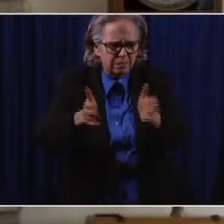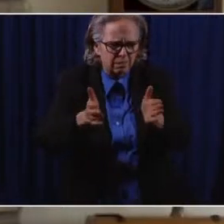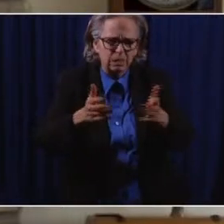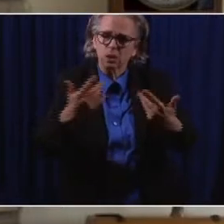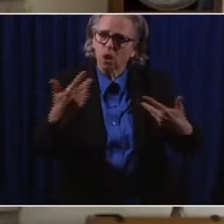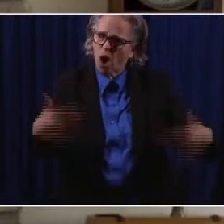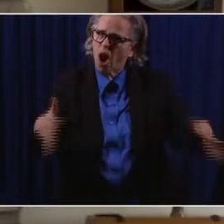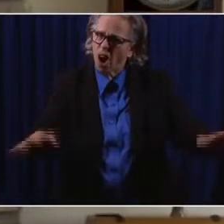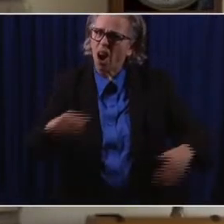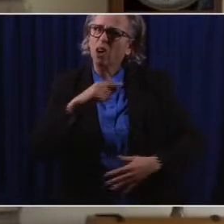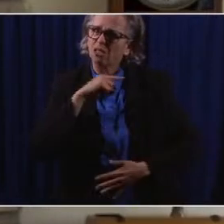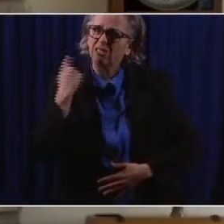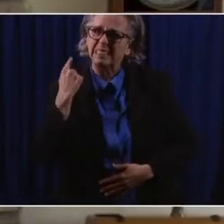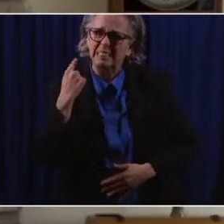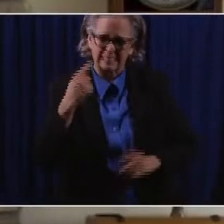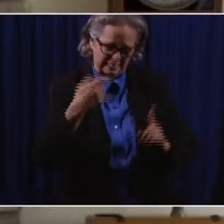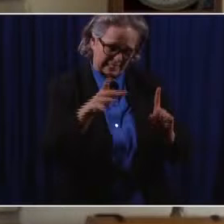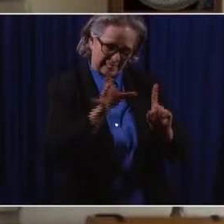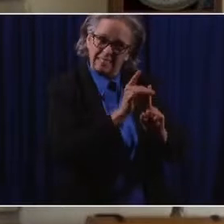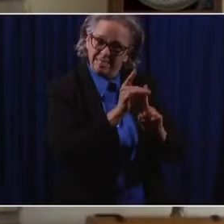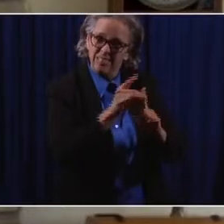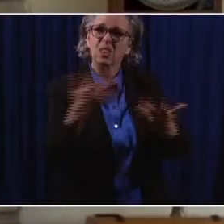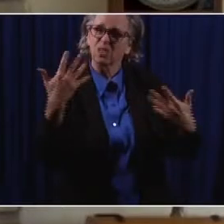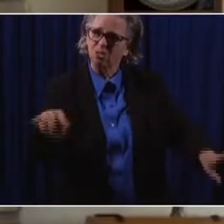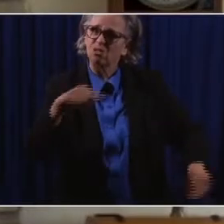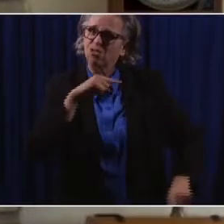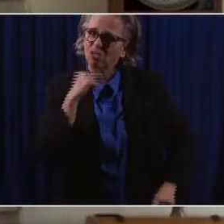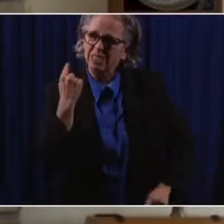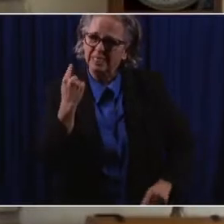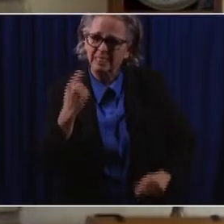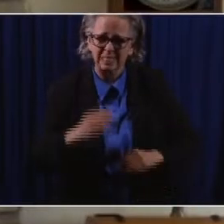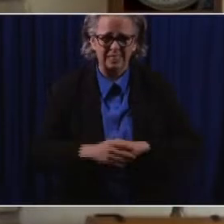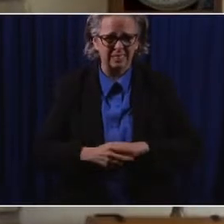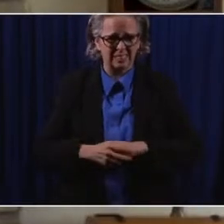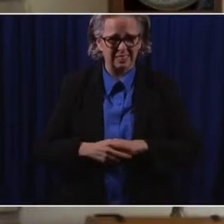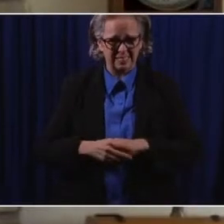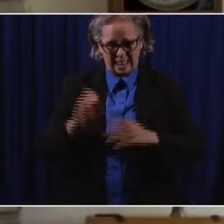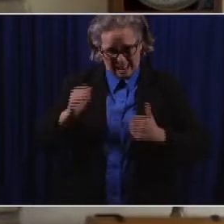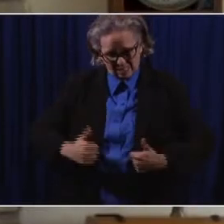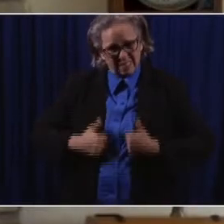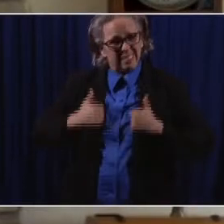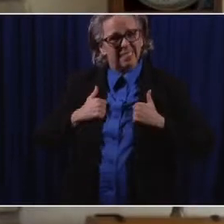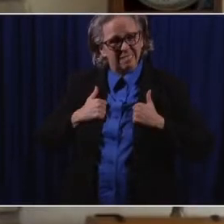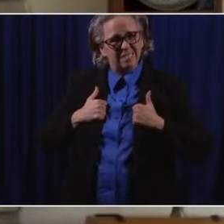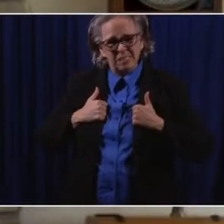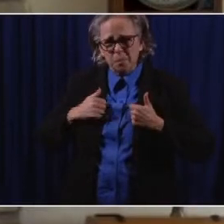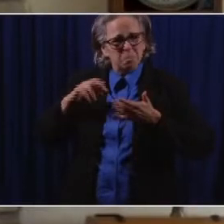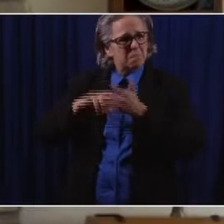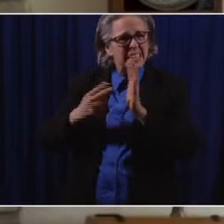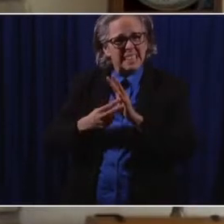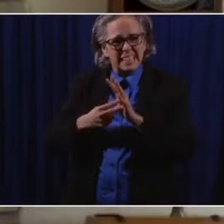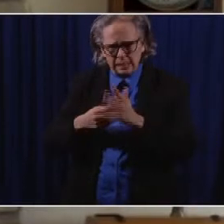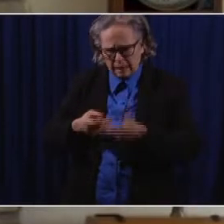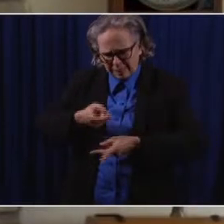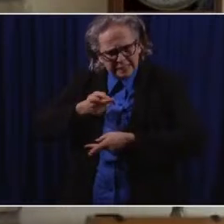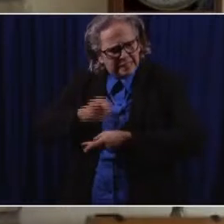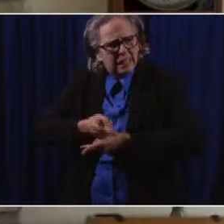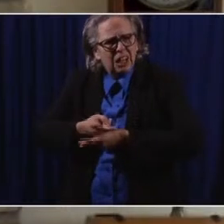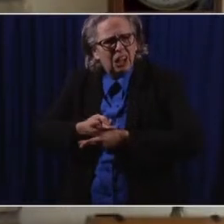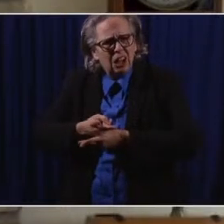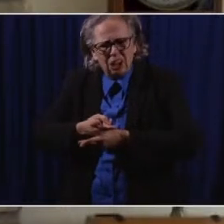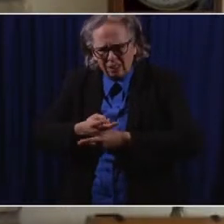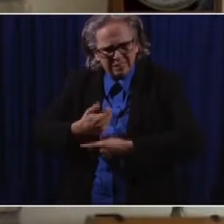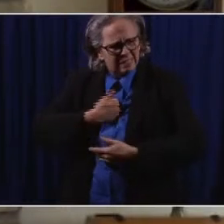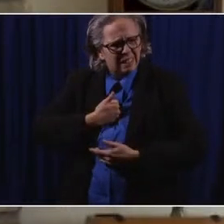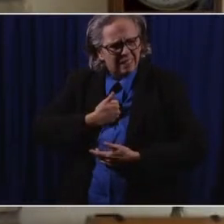necessary precautionary measures we all need to take to help keep our economy open, keep it open, and